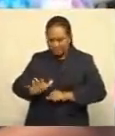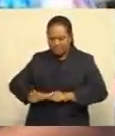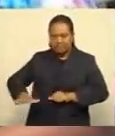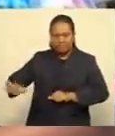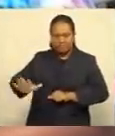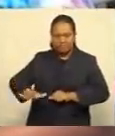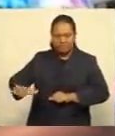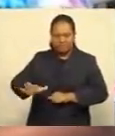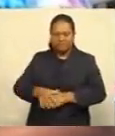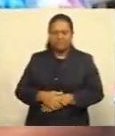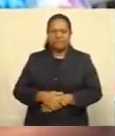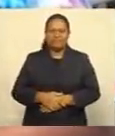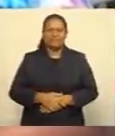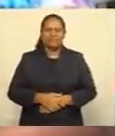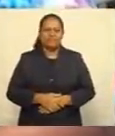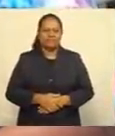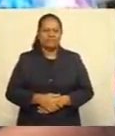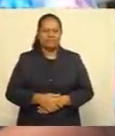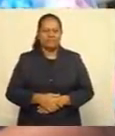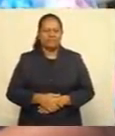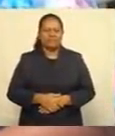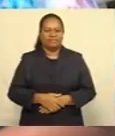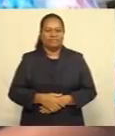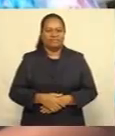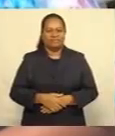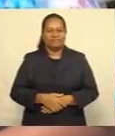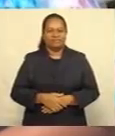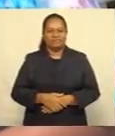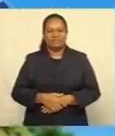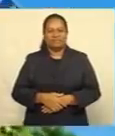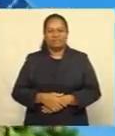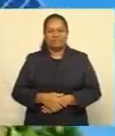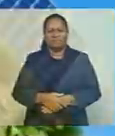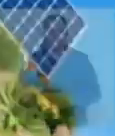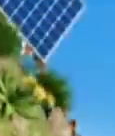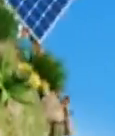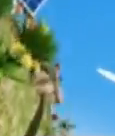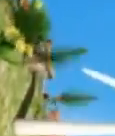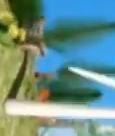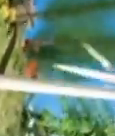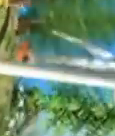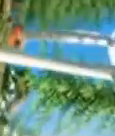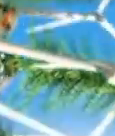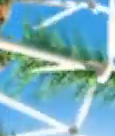land. Sainia Nimboila, FBC News.